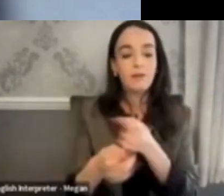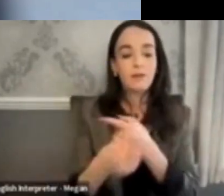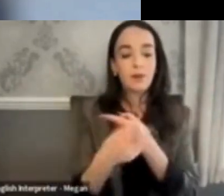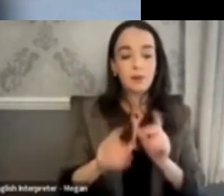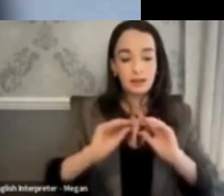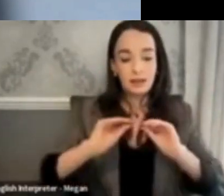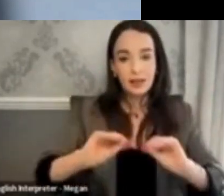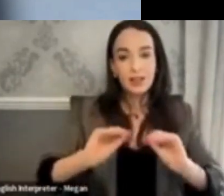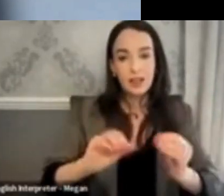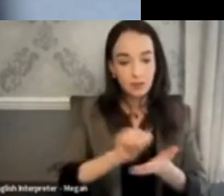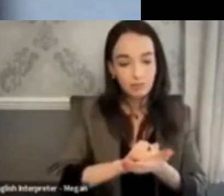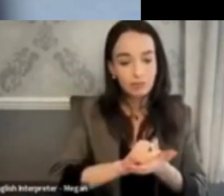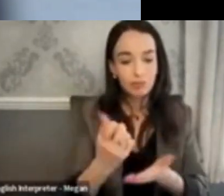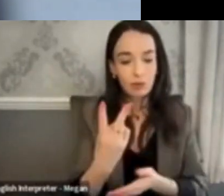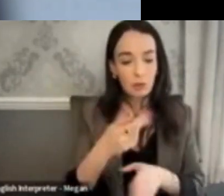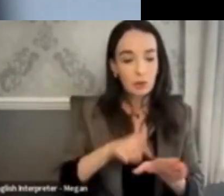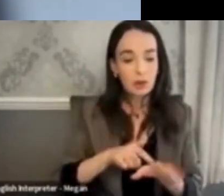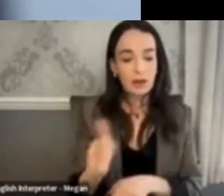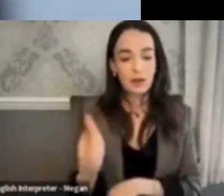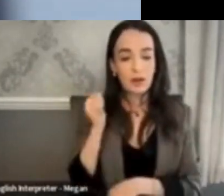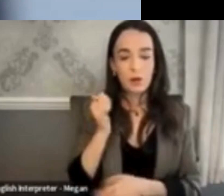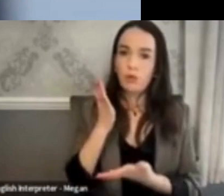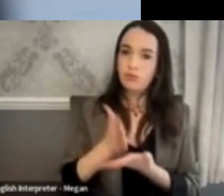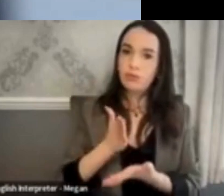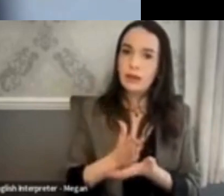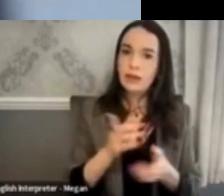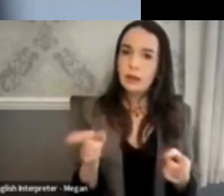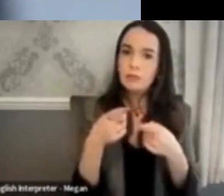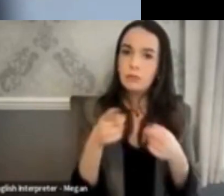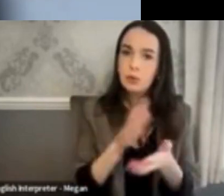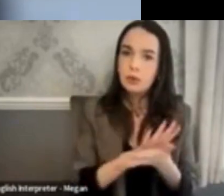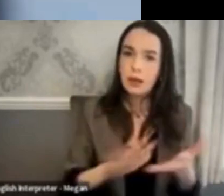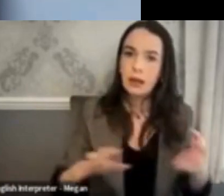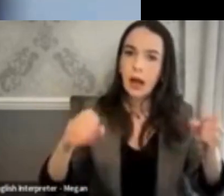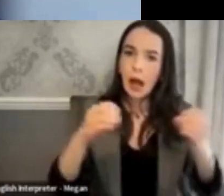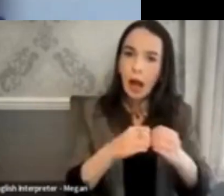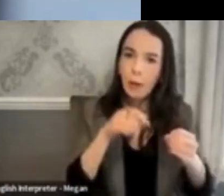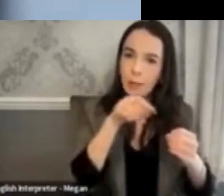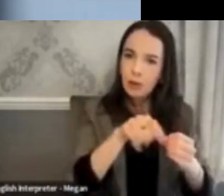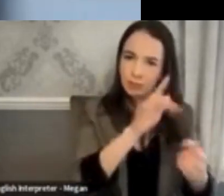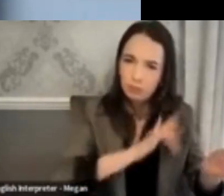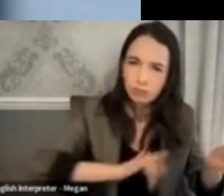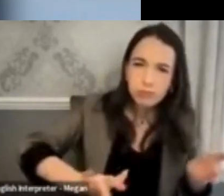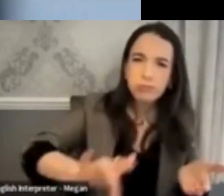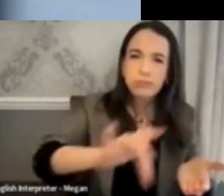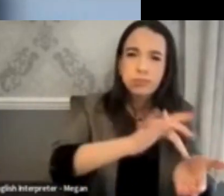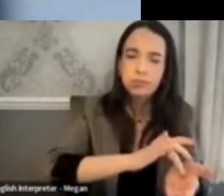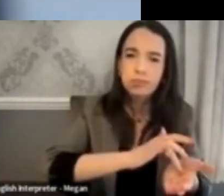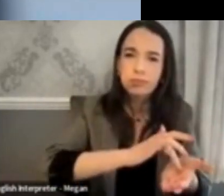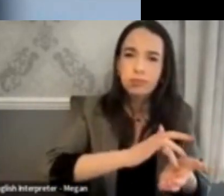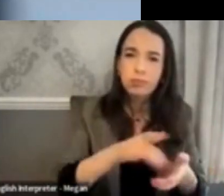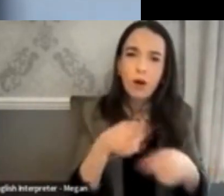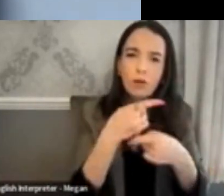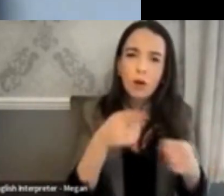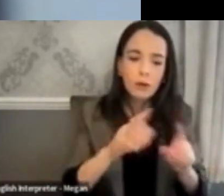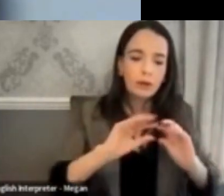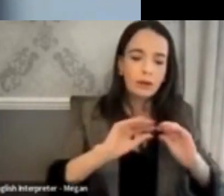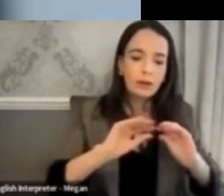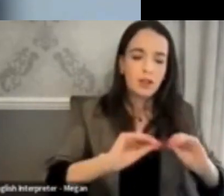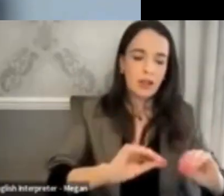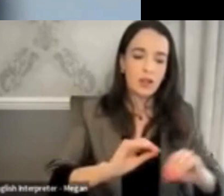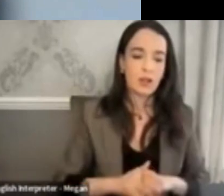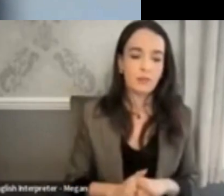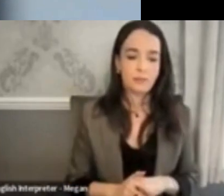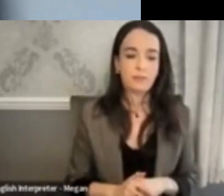now, placed music hubs at the centre of music education. I just want to say a little bit about that.